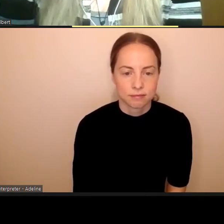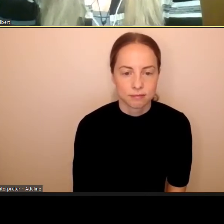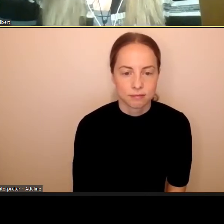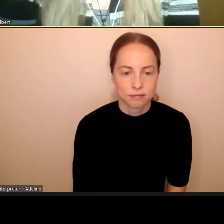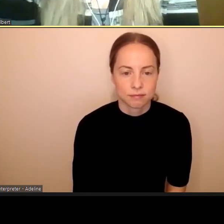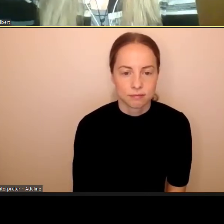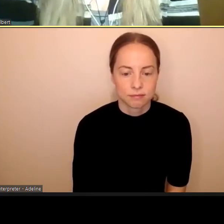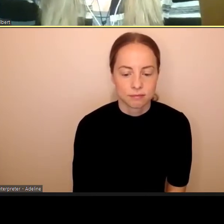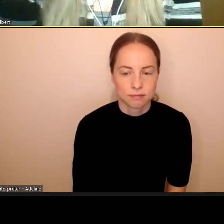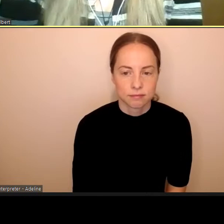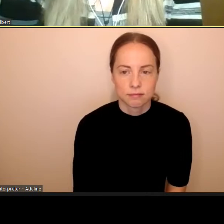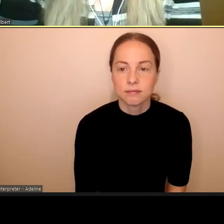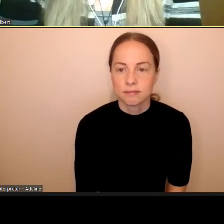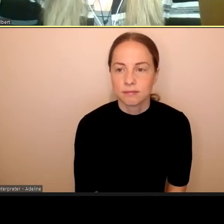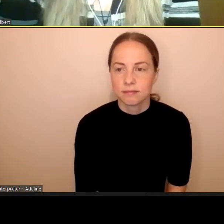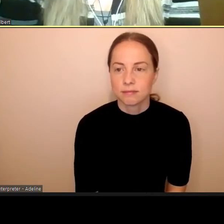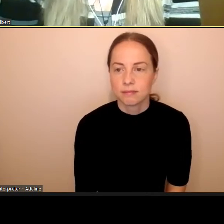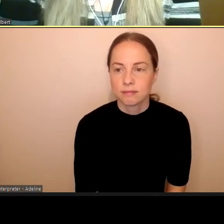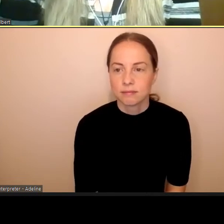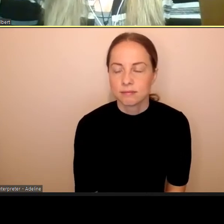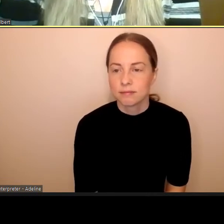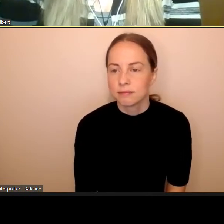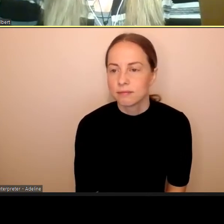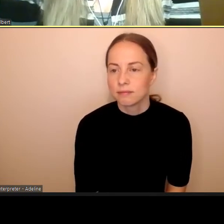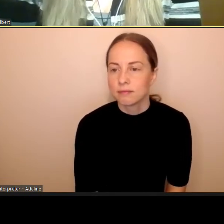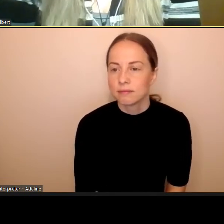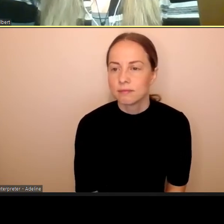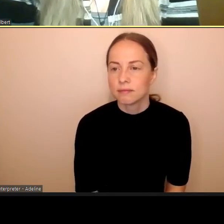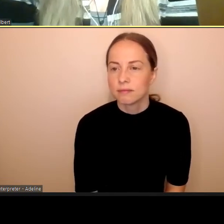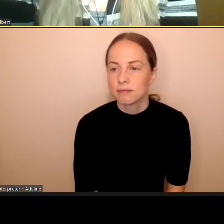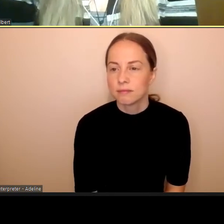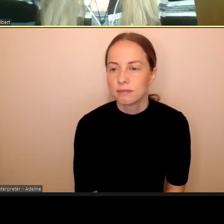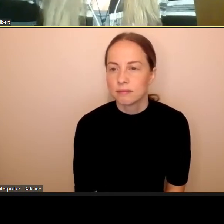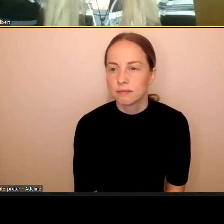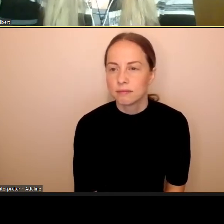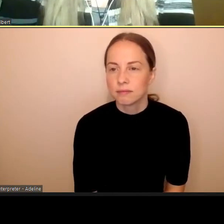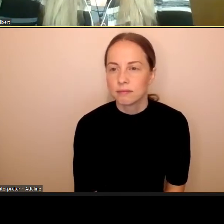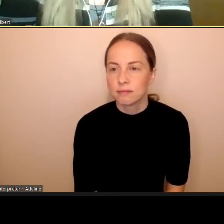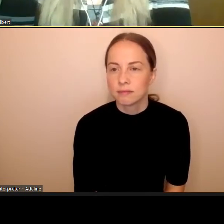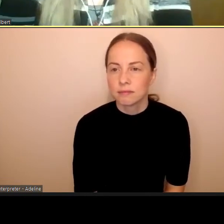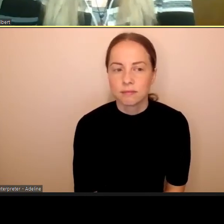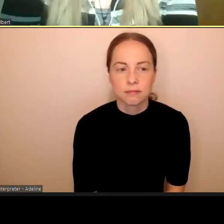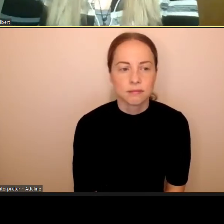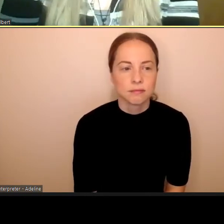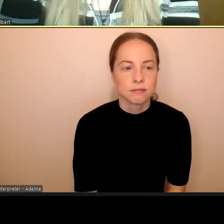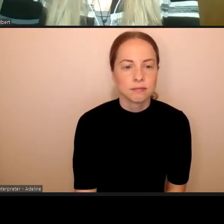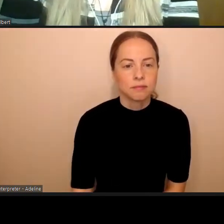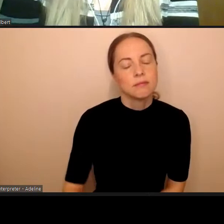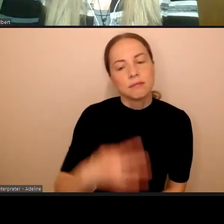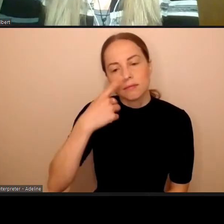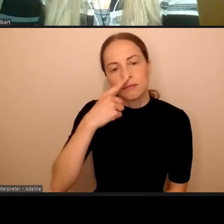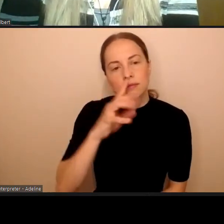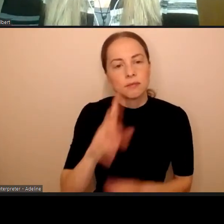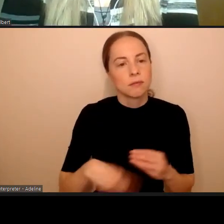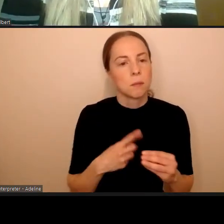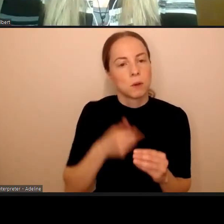Can you talk about being blind and what it means to you and how that has shaped your experience? Certainly.